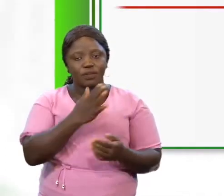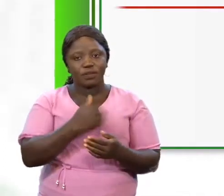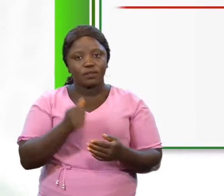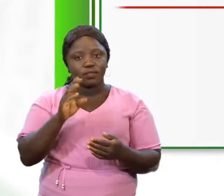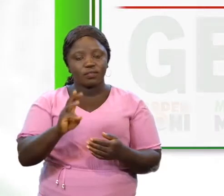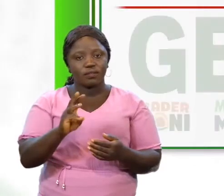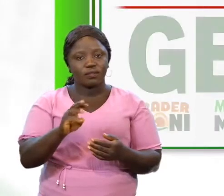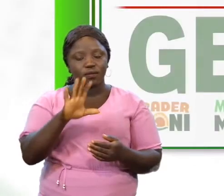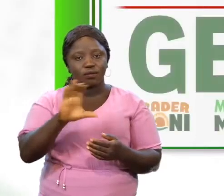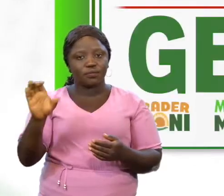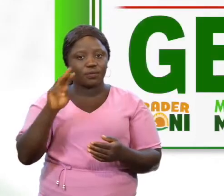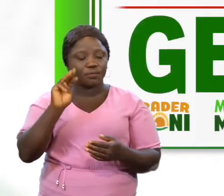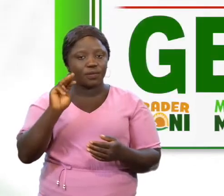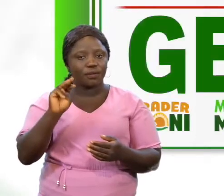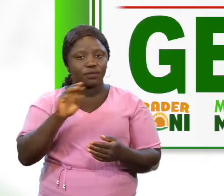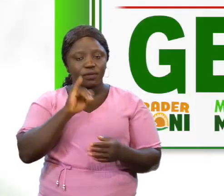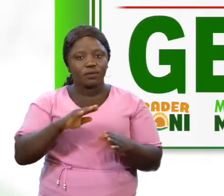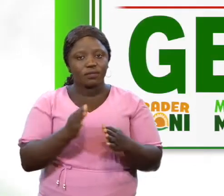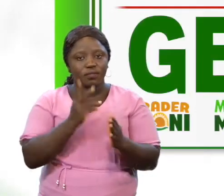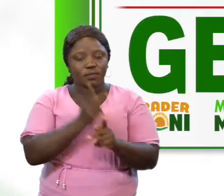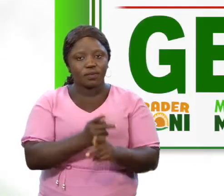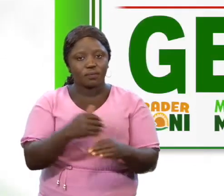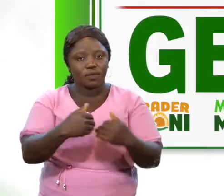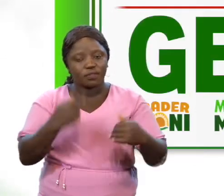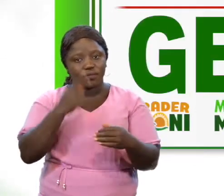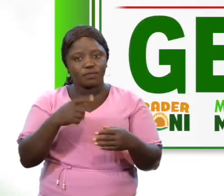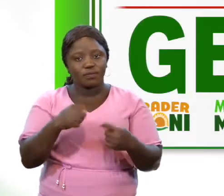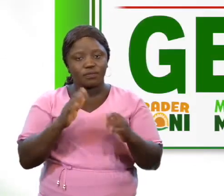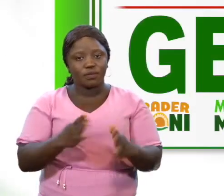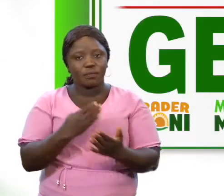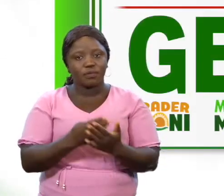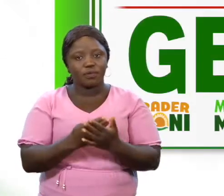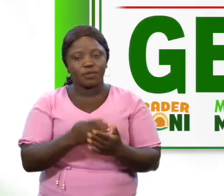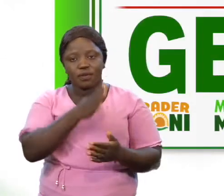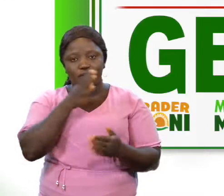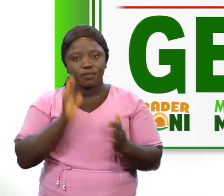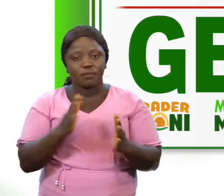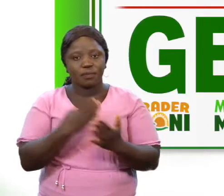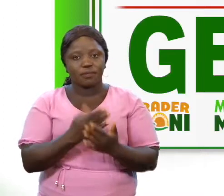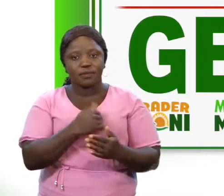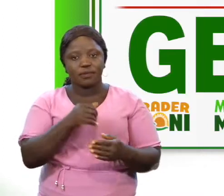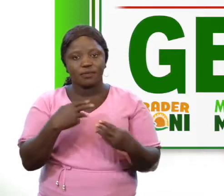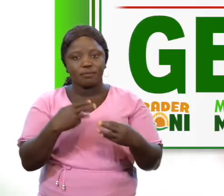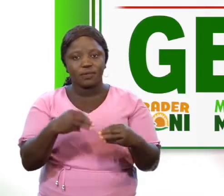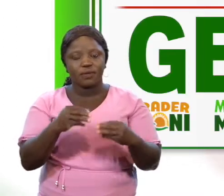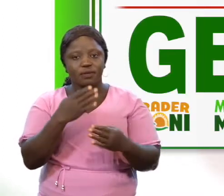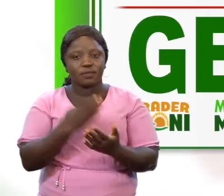program, while 600 million naira was set aside for trader money, farmer money, and market